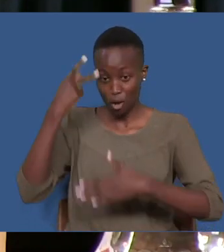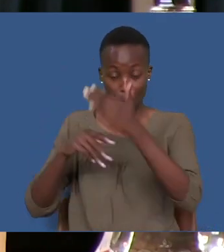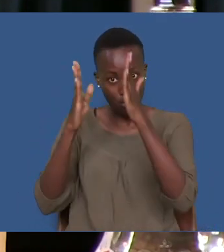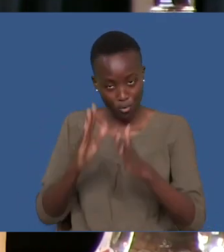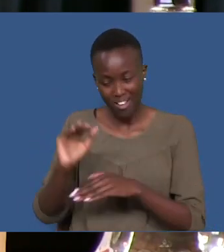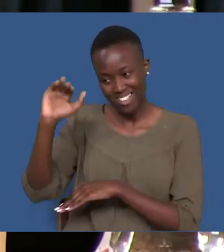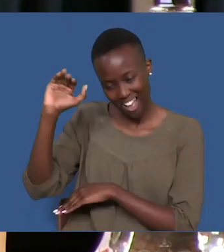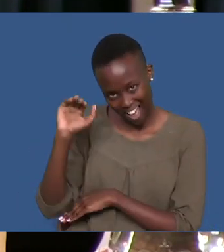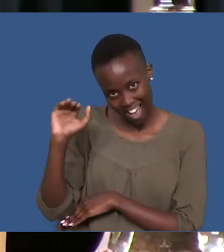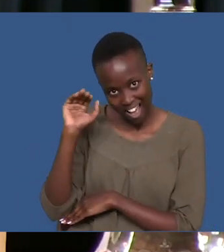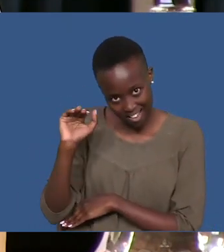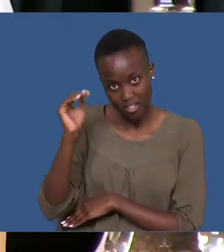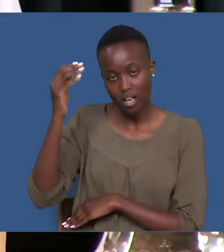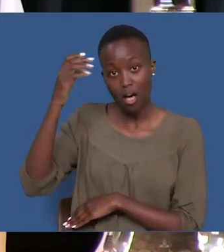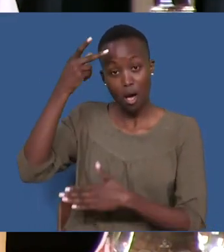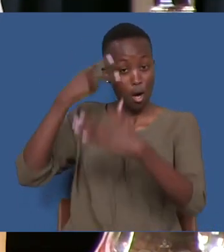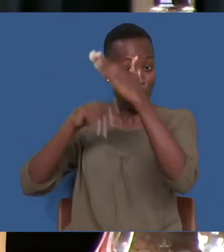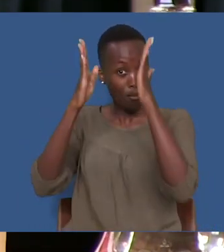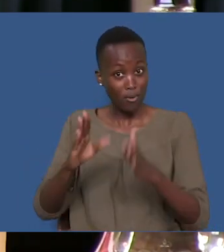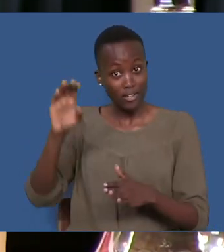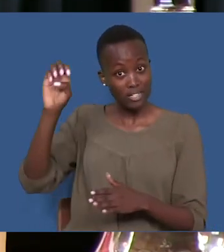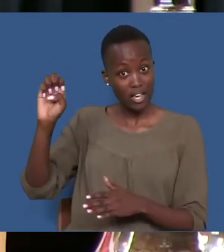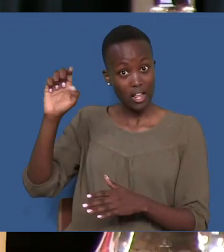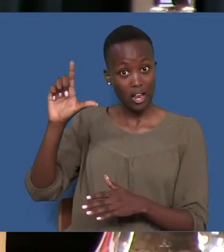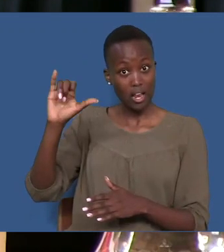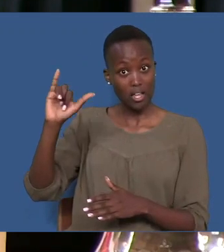requested the presence of the prophet Elisha to go with them.